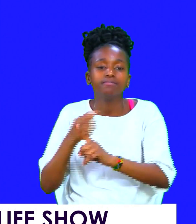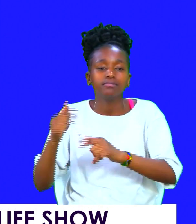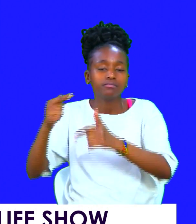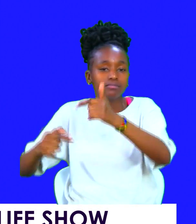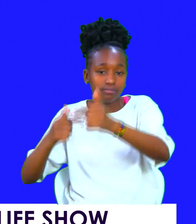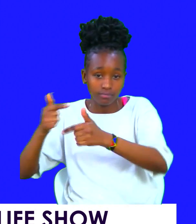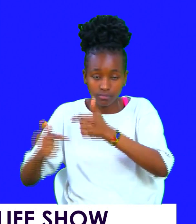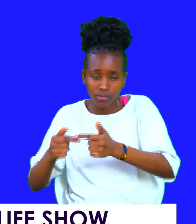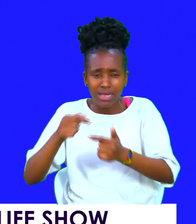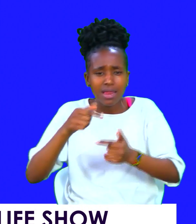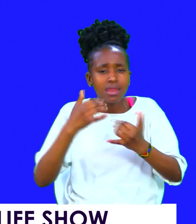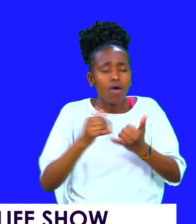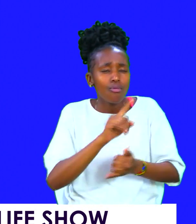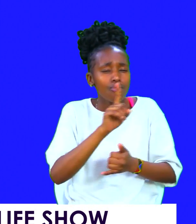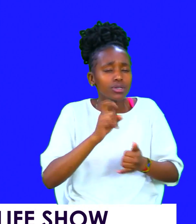about